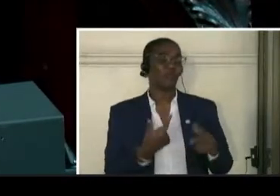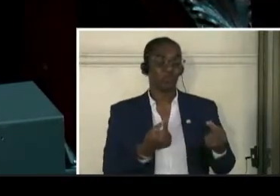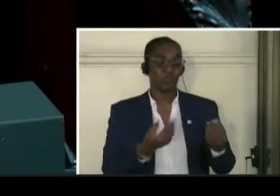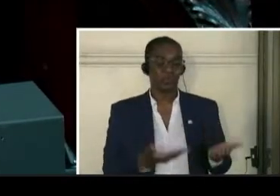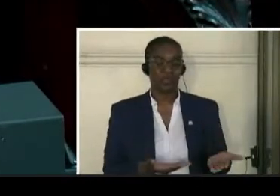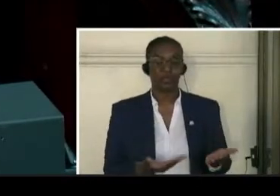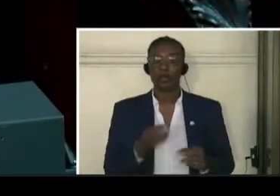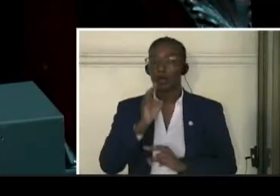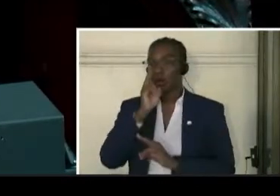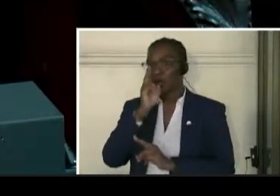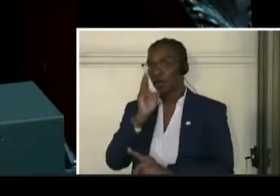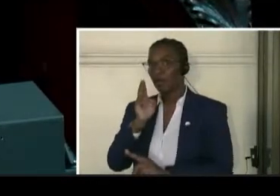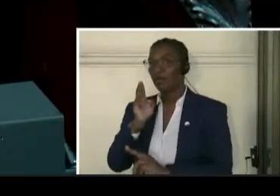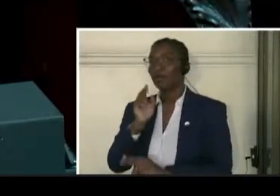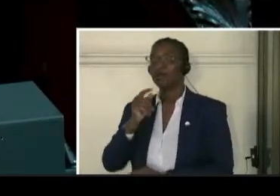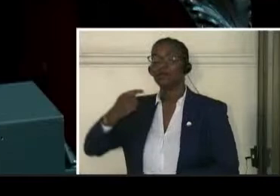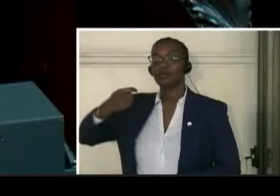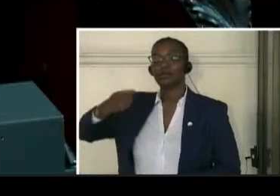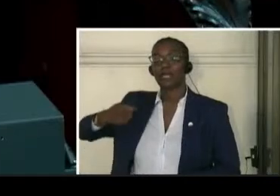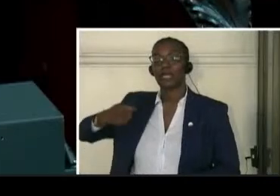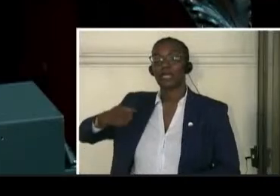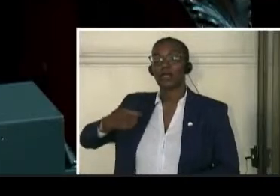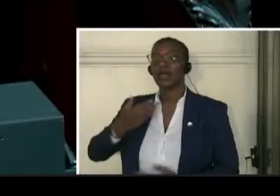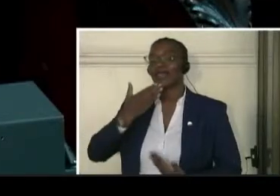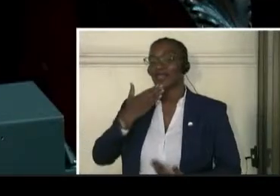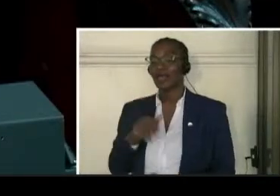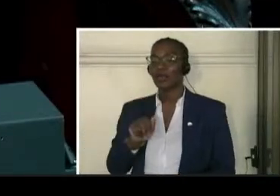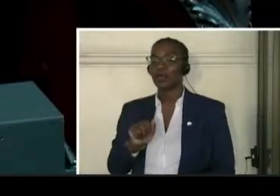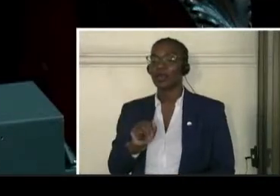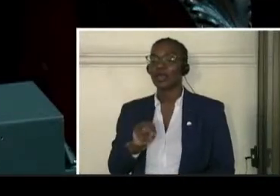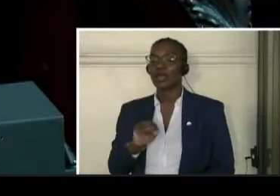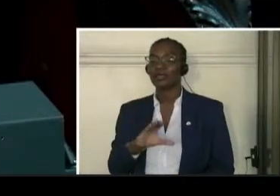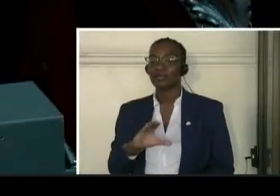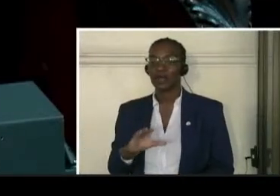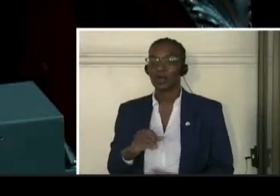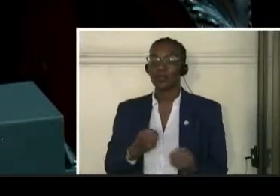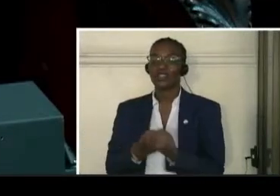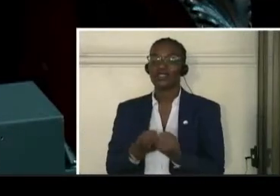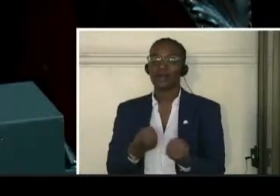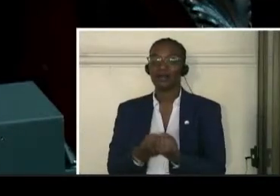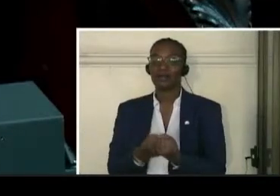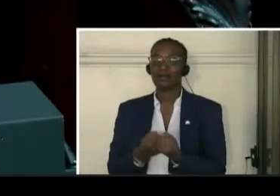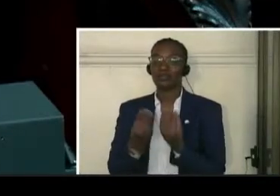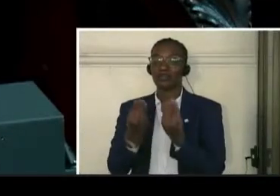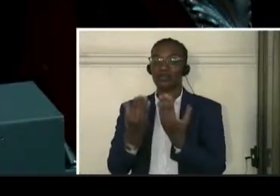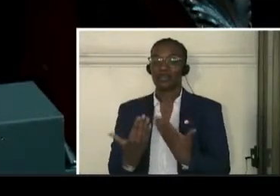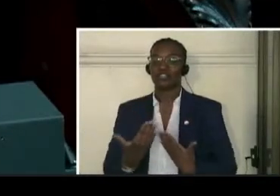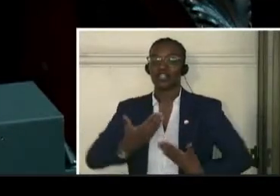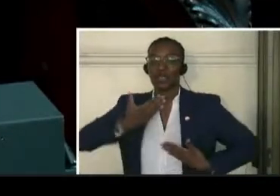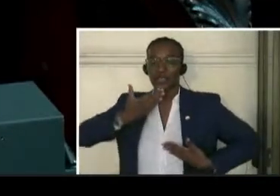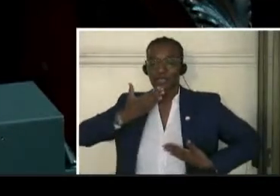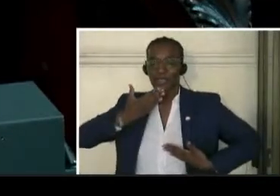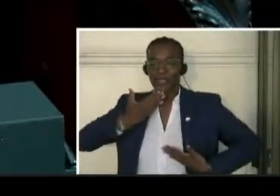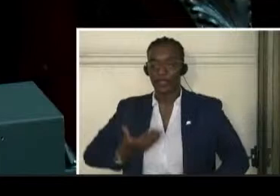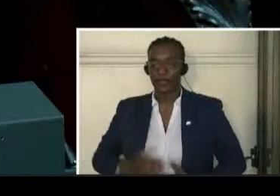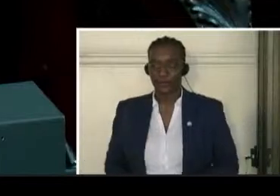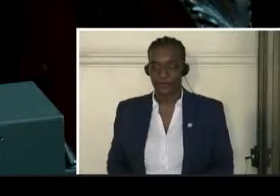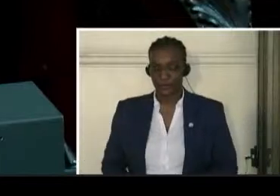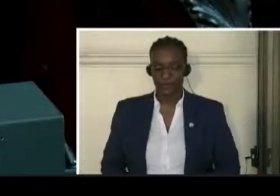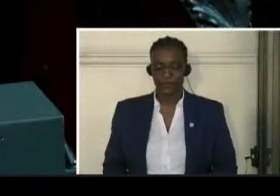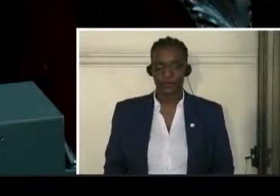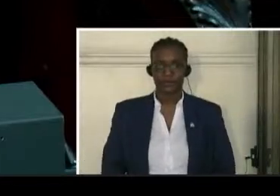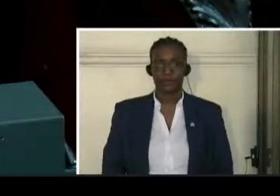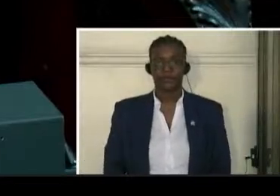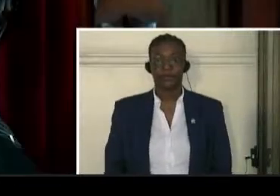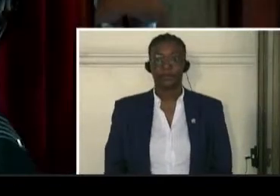Speaker, Honorable Chairperson, I want to thank you on behalf of the ANC. We support the budget. Thank you.